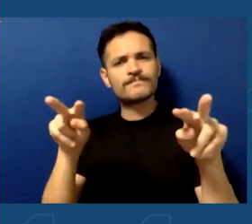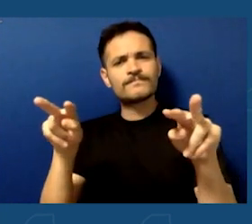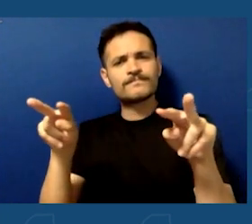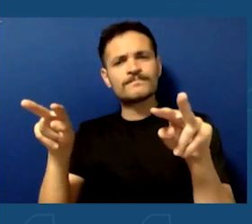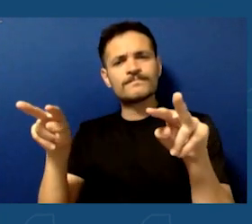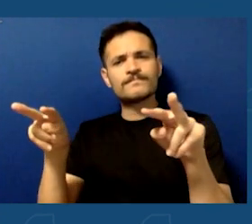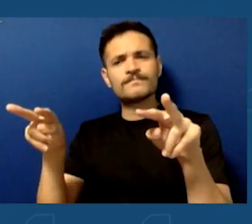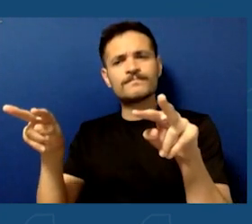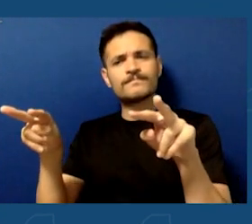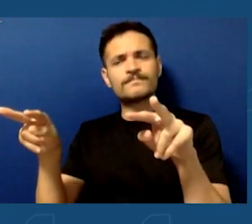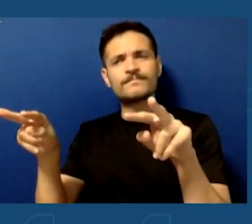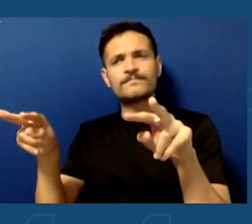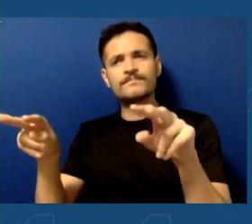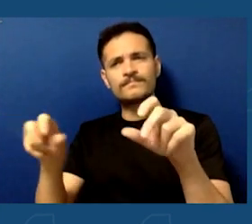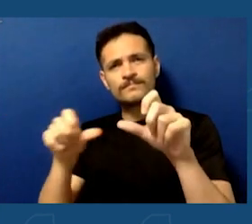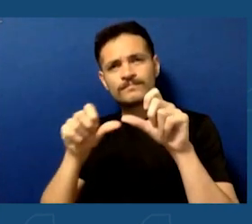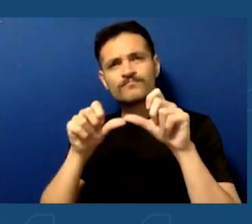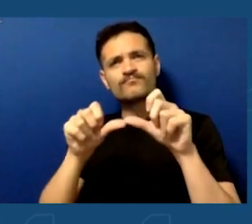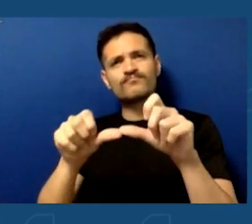so